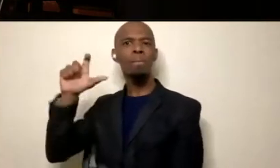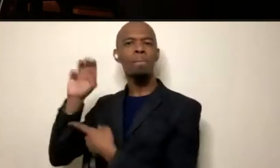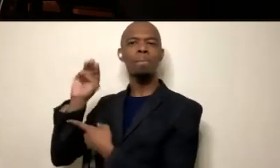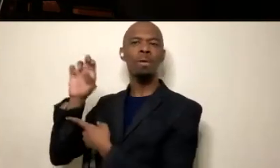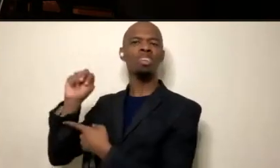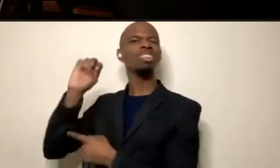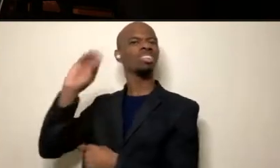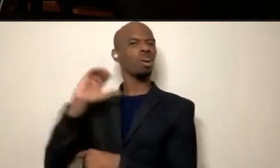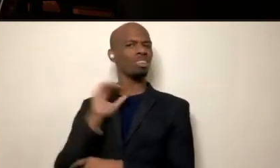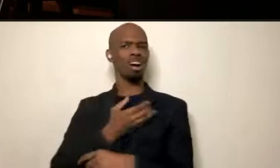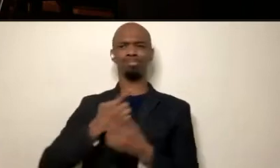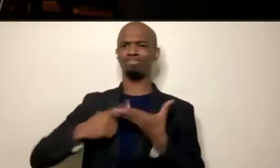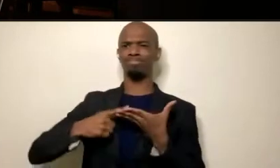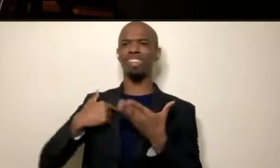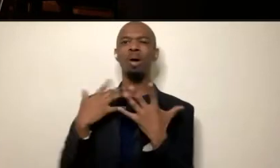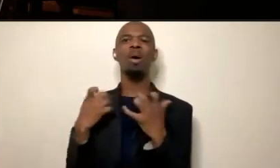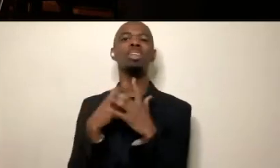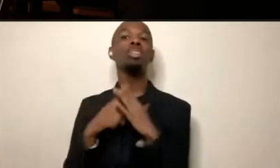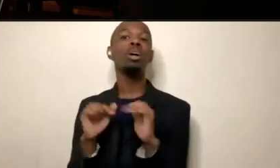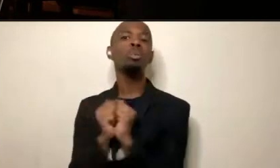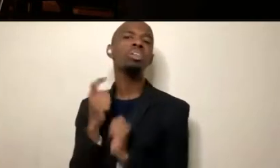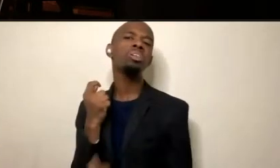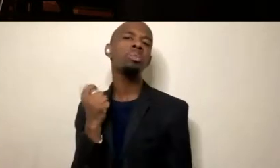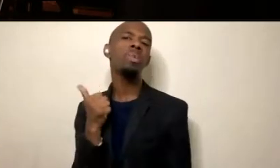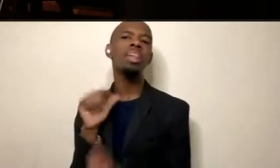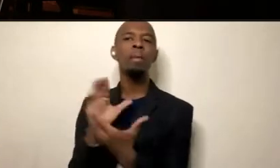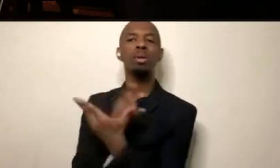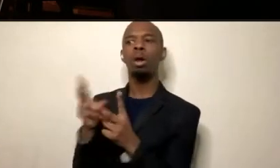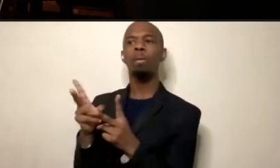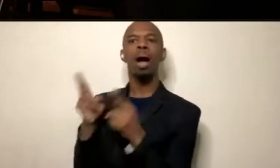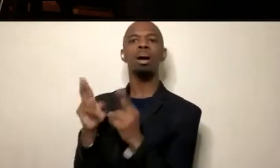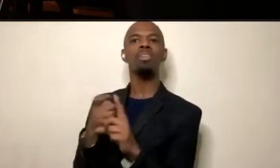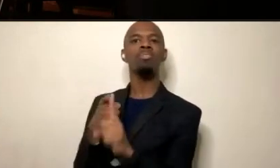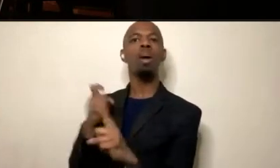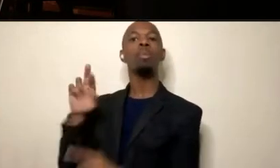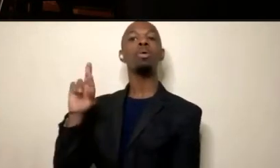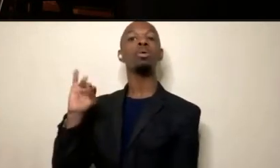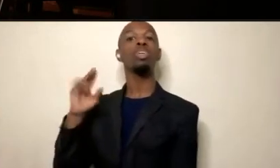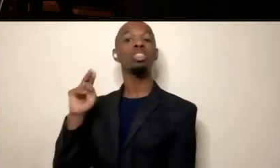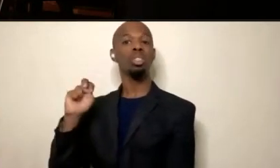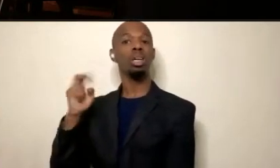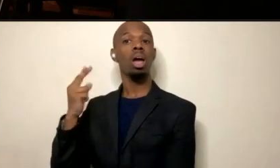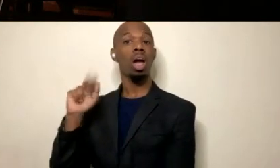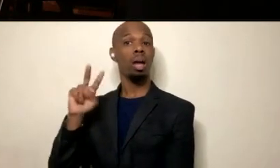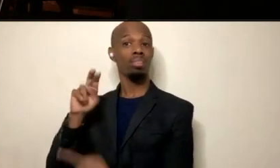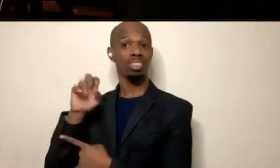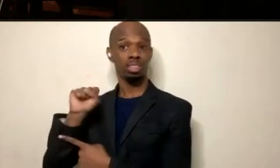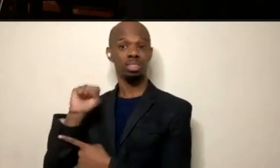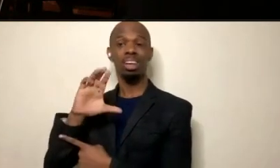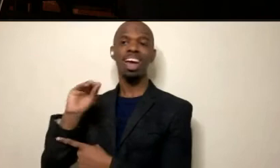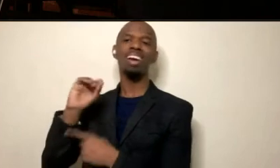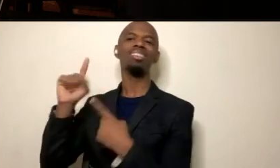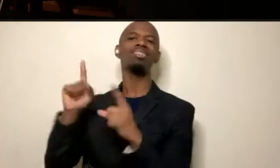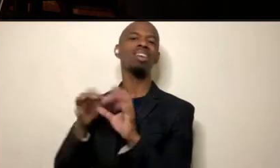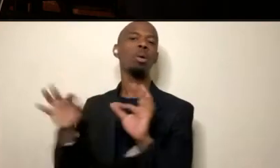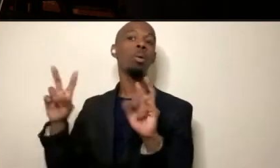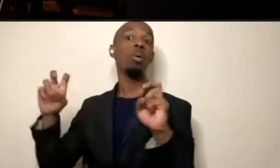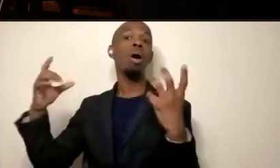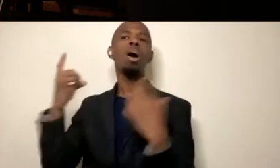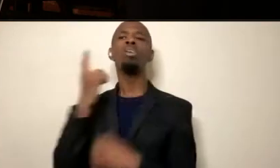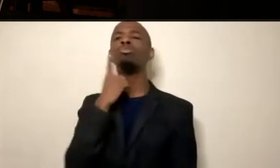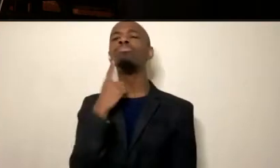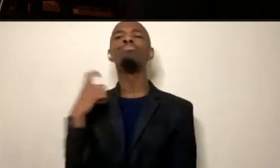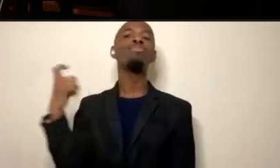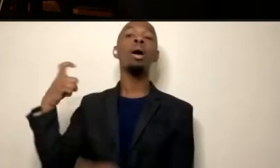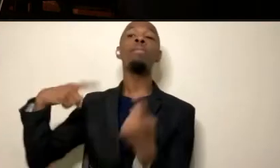just a piece of music from Richie Havens. And it's Ring Around the Moon, yeah, yeah,